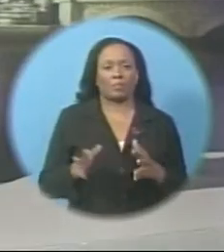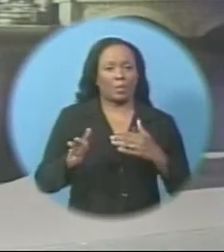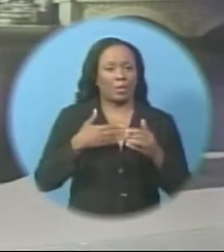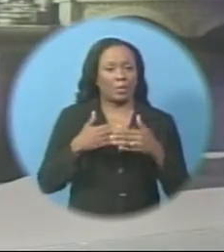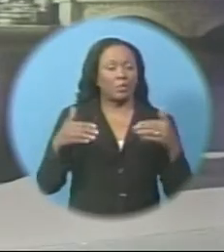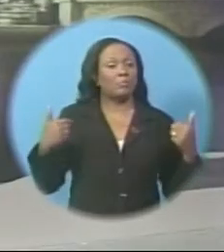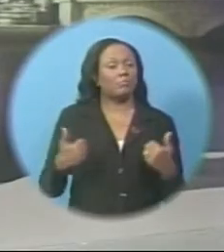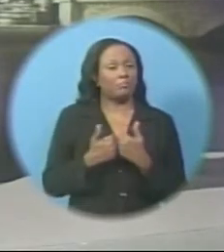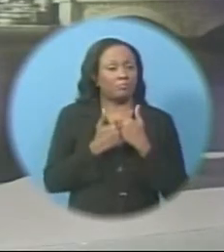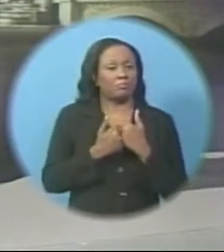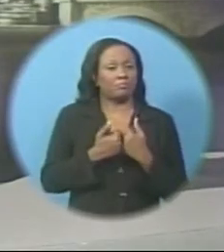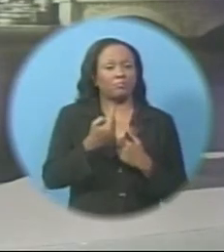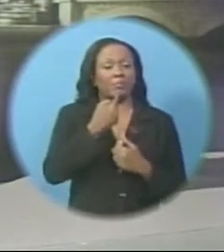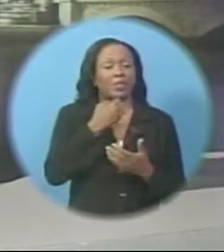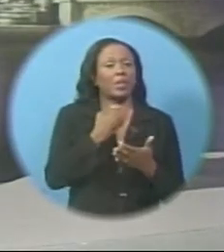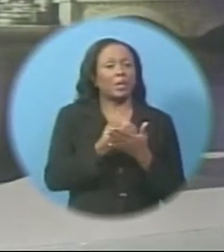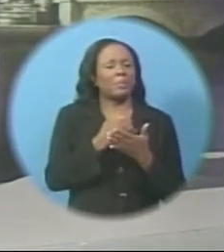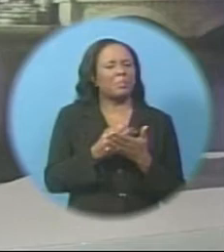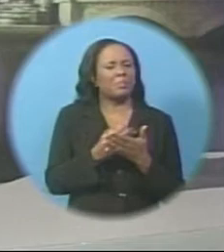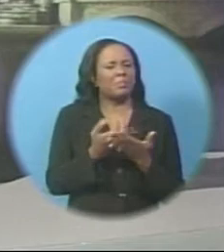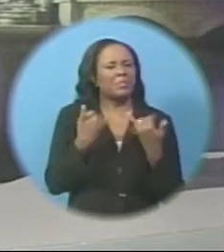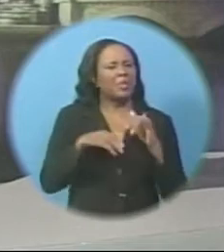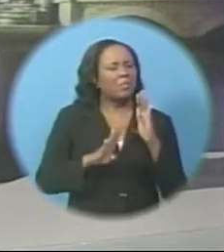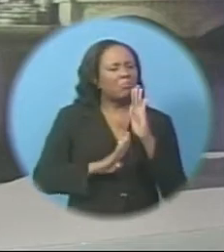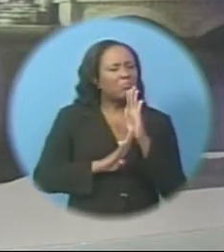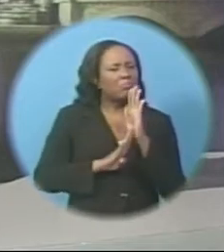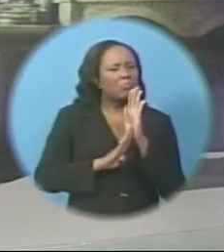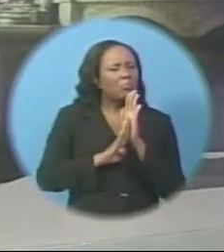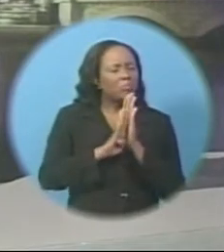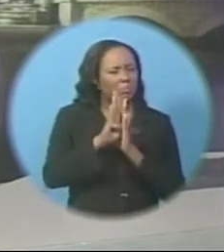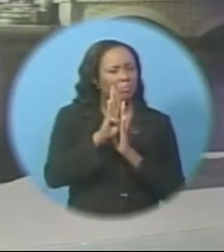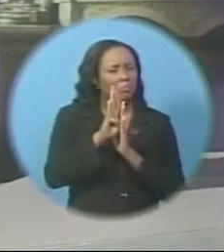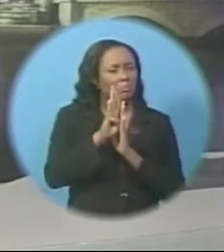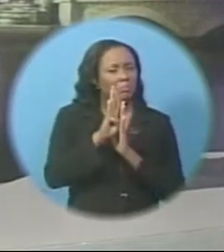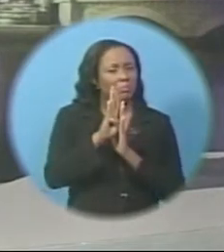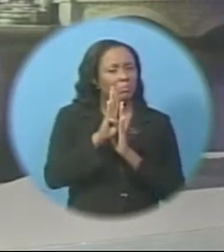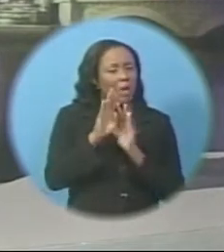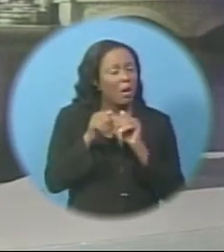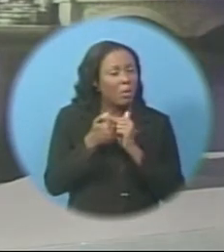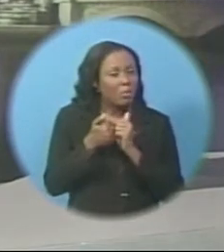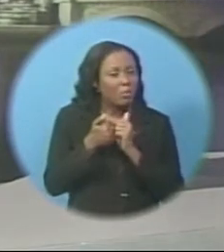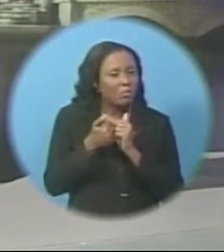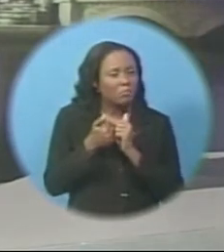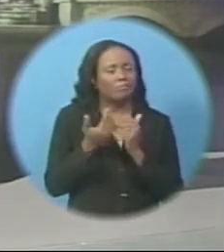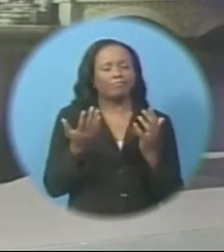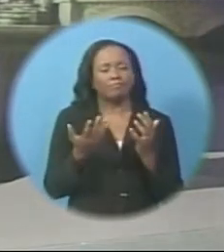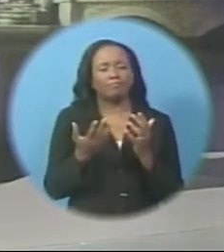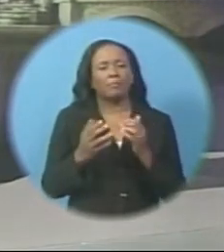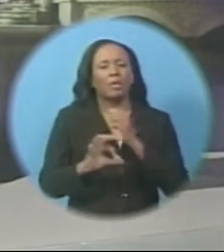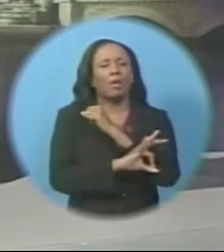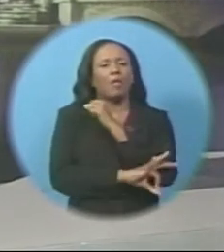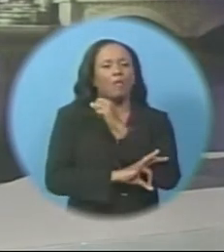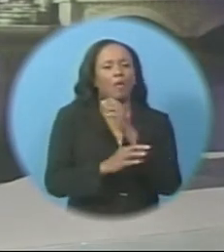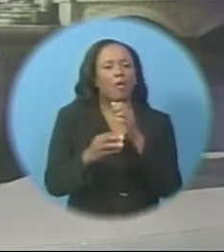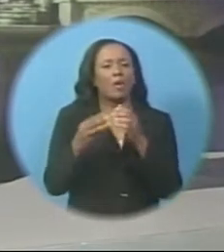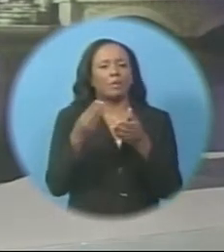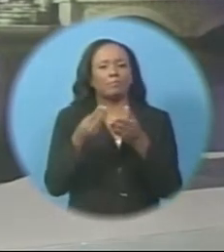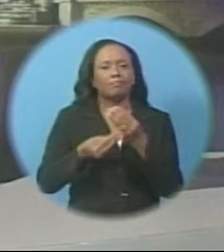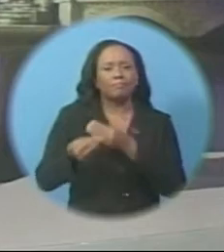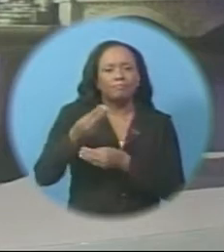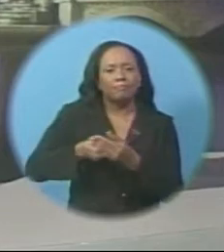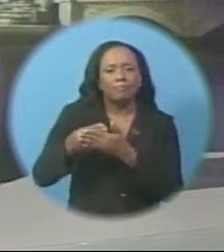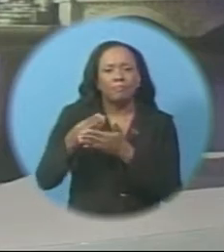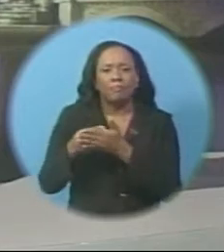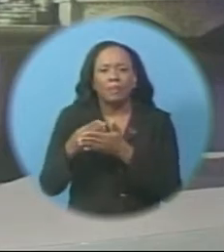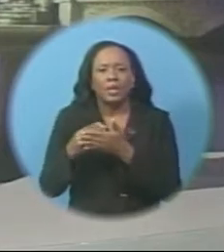Well, despite the challenges, Dr. Worrell says the economy has been growing. He says the growth is attributed to the foreign exchange earning sectors,